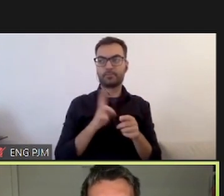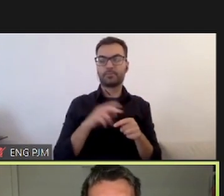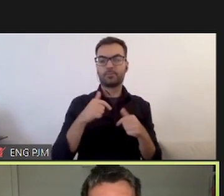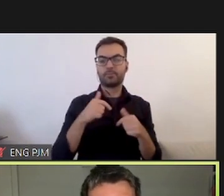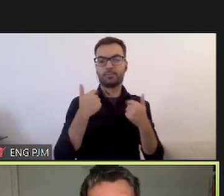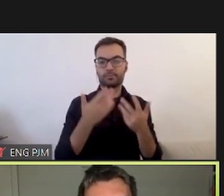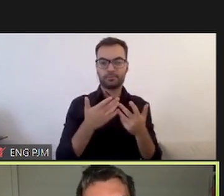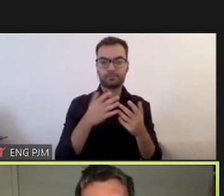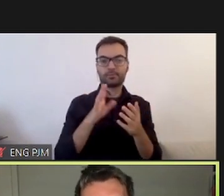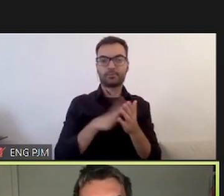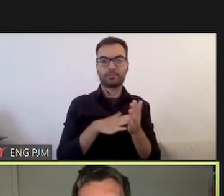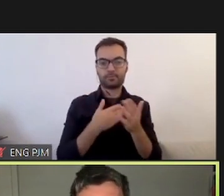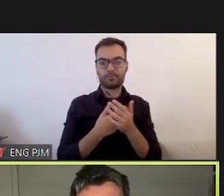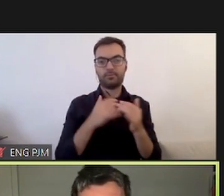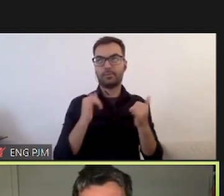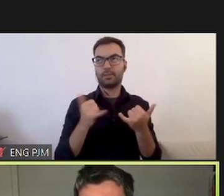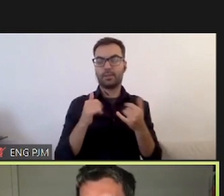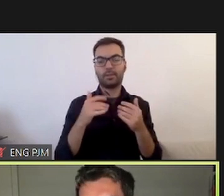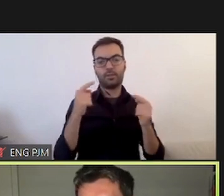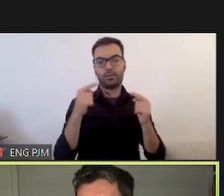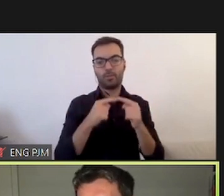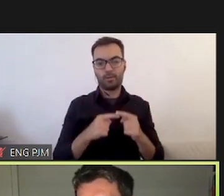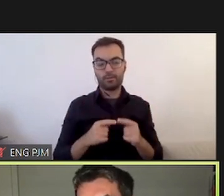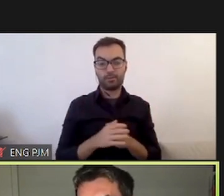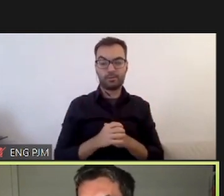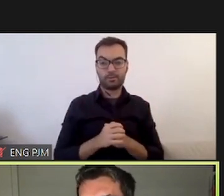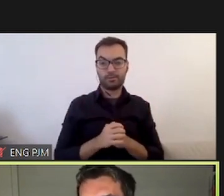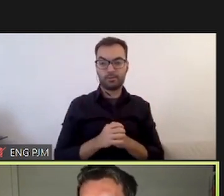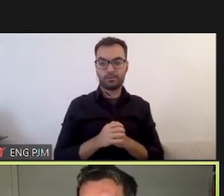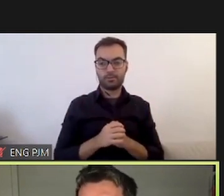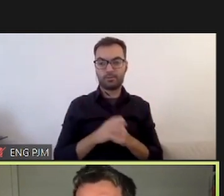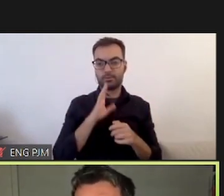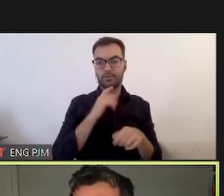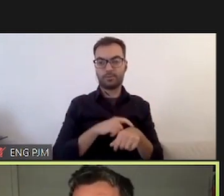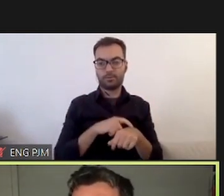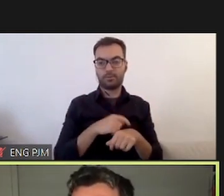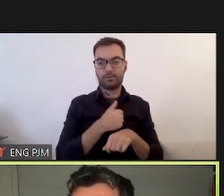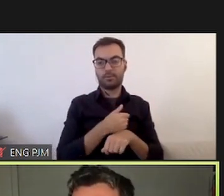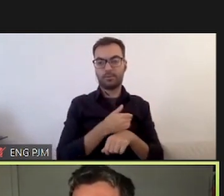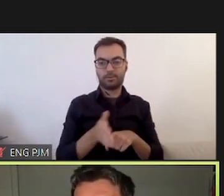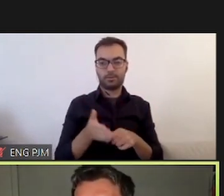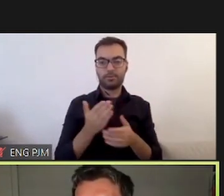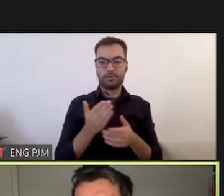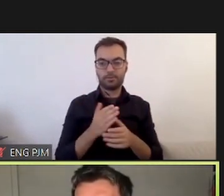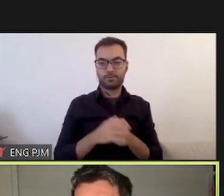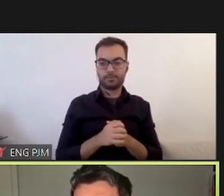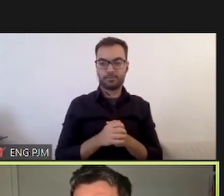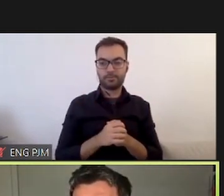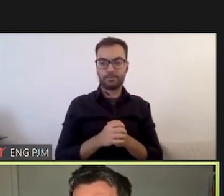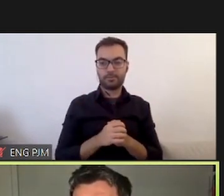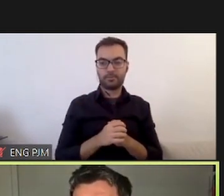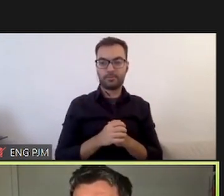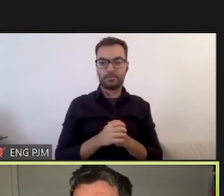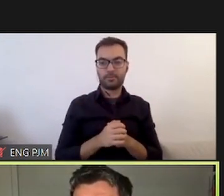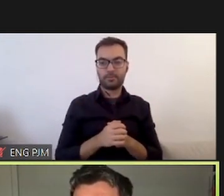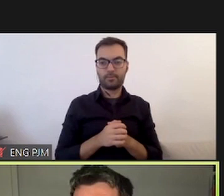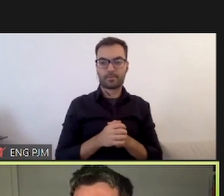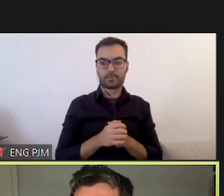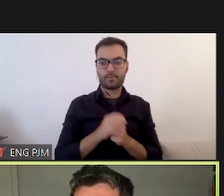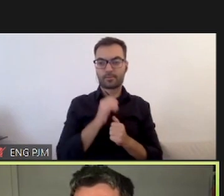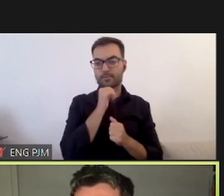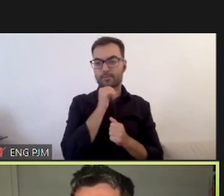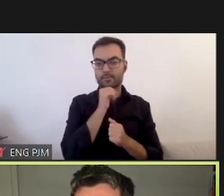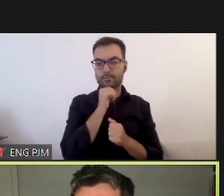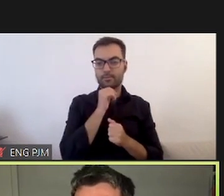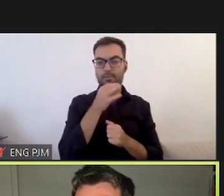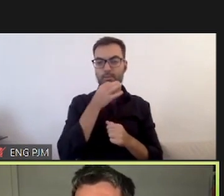some example how we can adjust this. Okay, it seems that I'm running out of time, but maybe I will try to